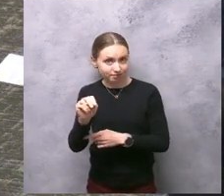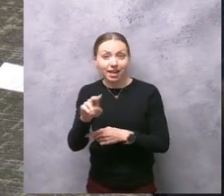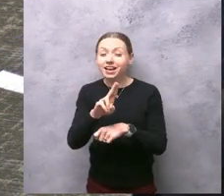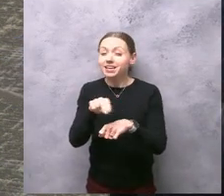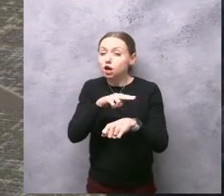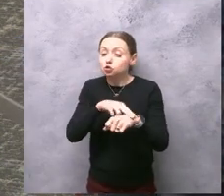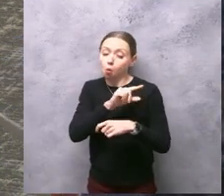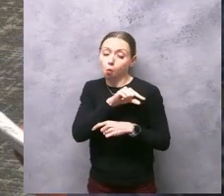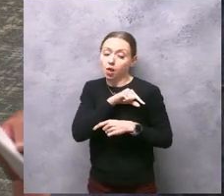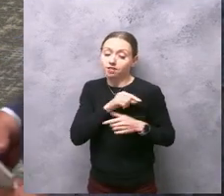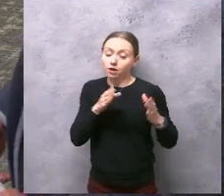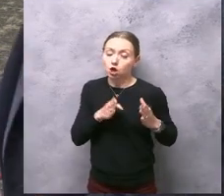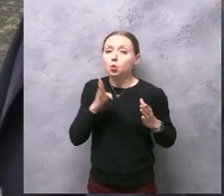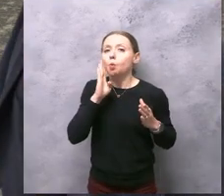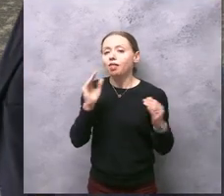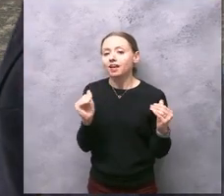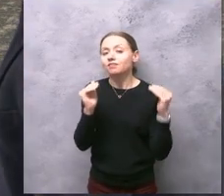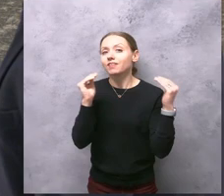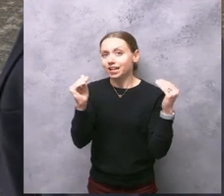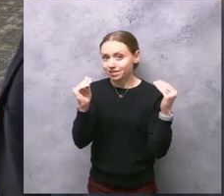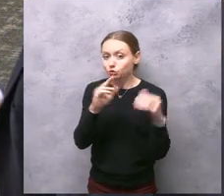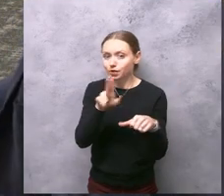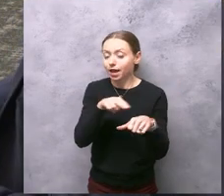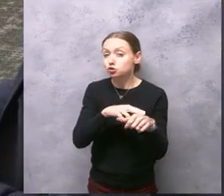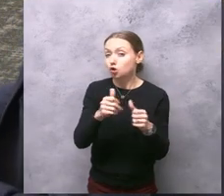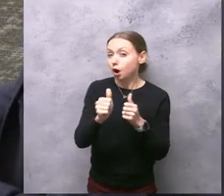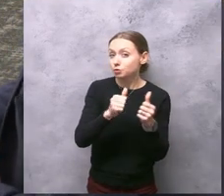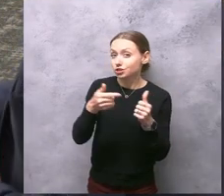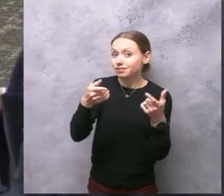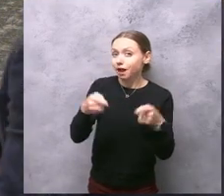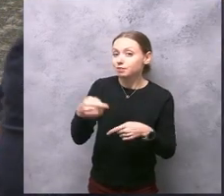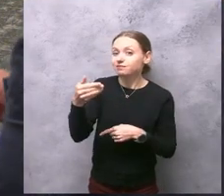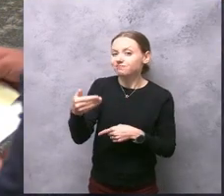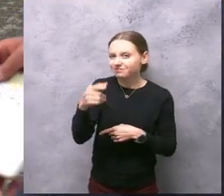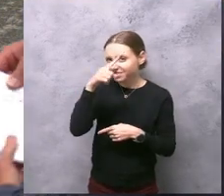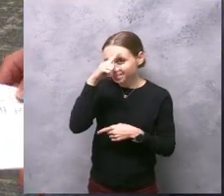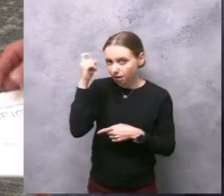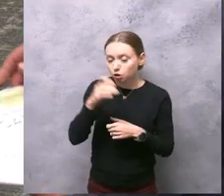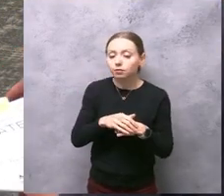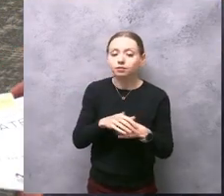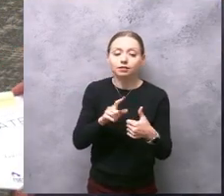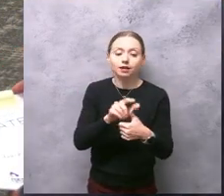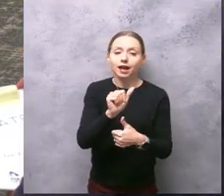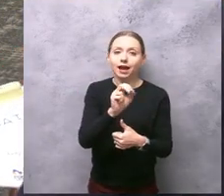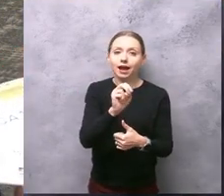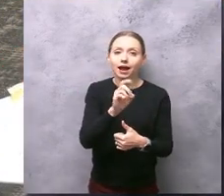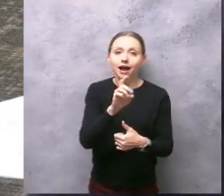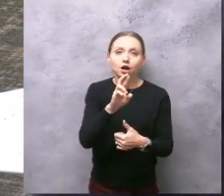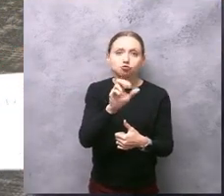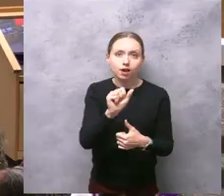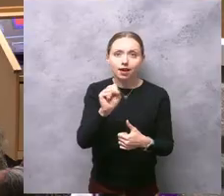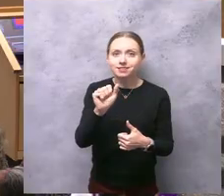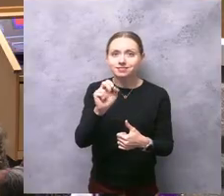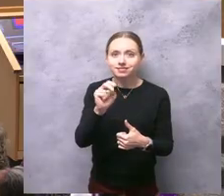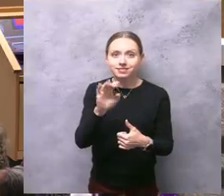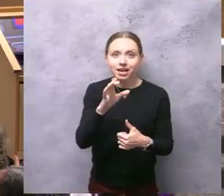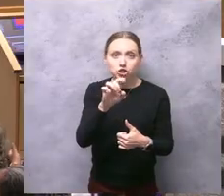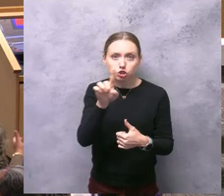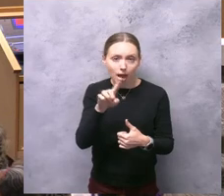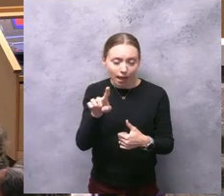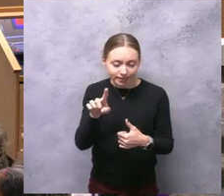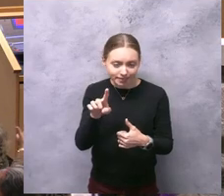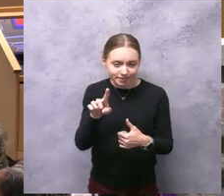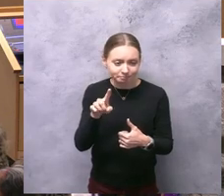to national competition in Washington, D.C. this summer. The students are Andrea Sanchez,